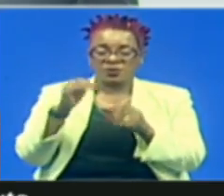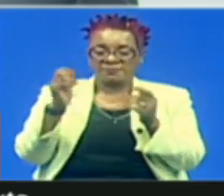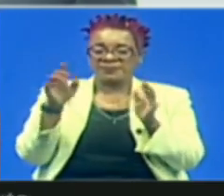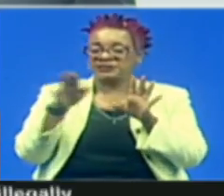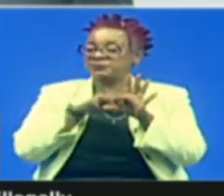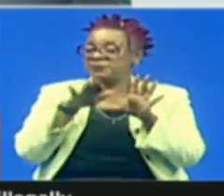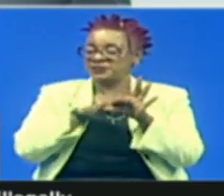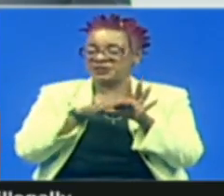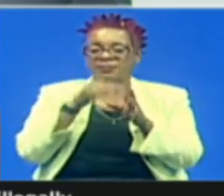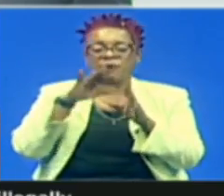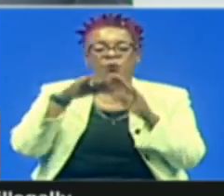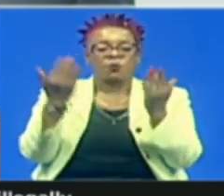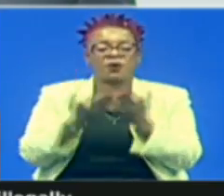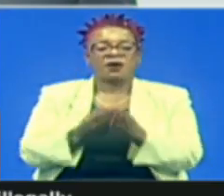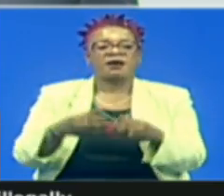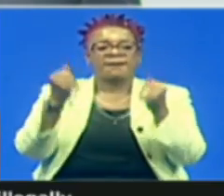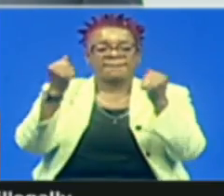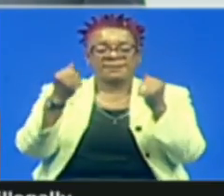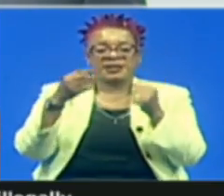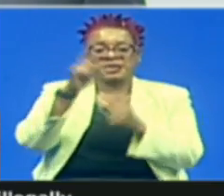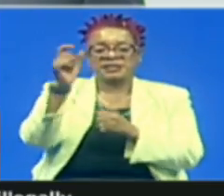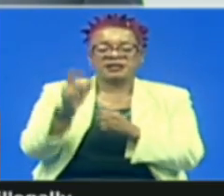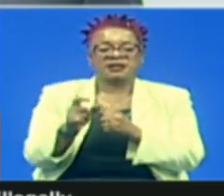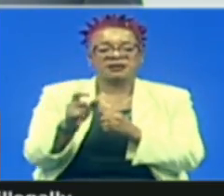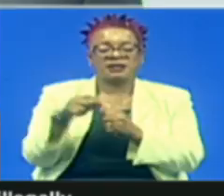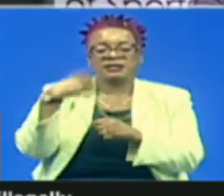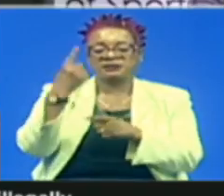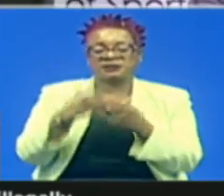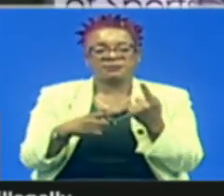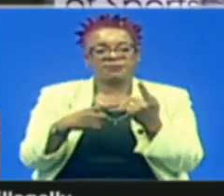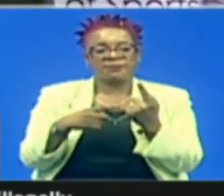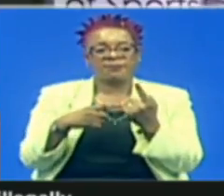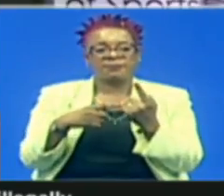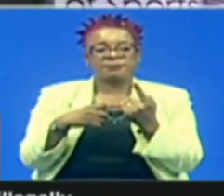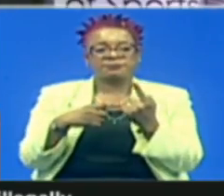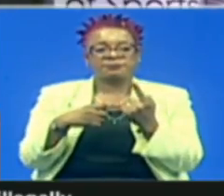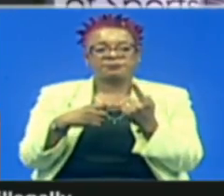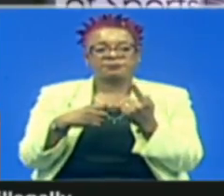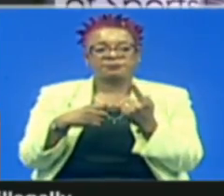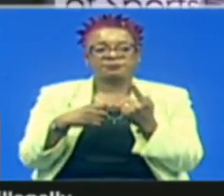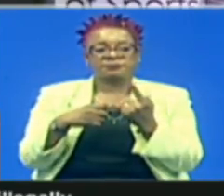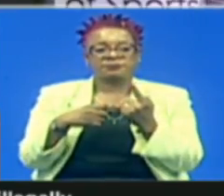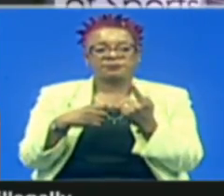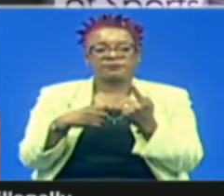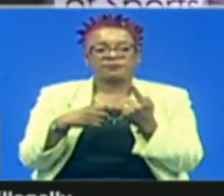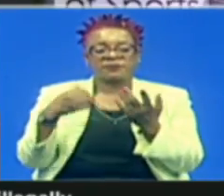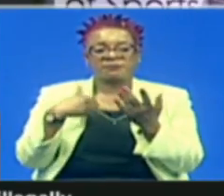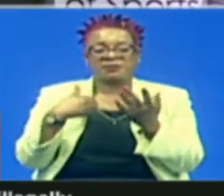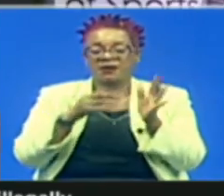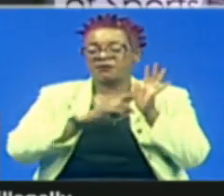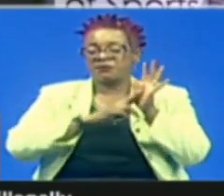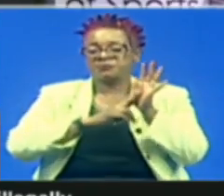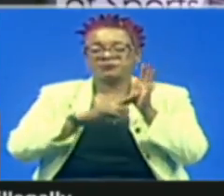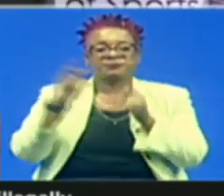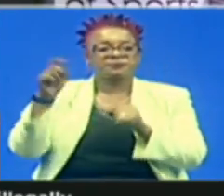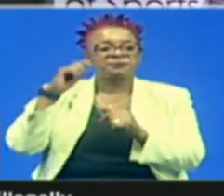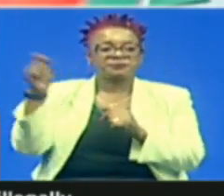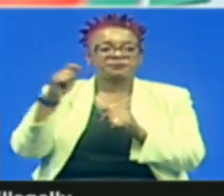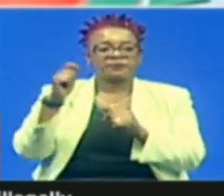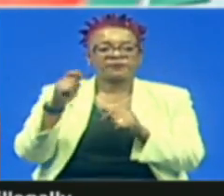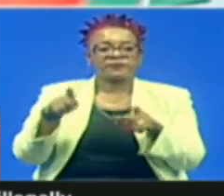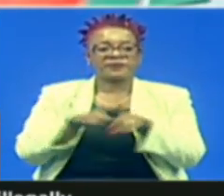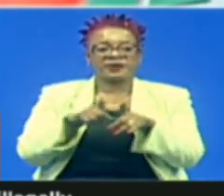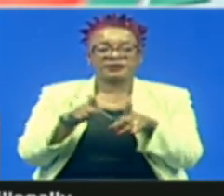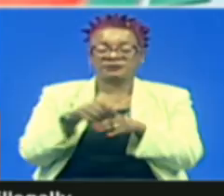World Cup and the World Championships in Italy next year. I represent Kenya. I'm like an